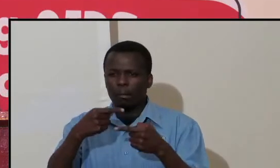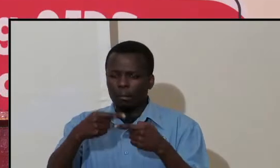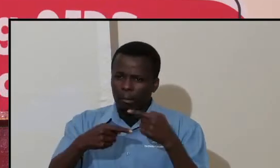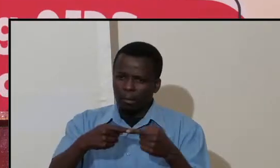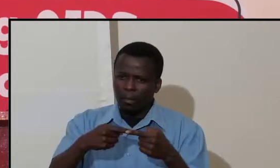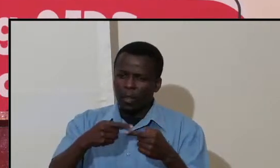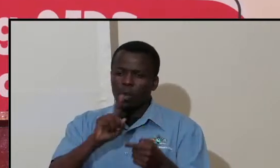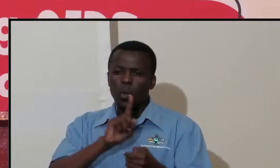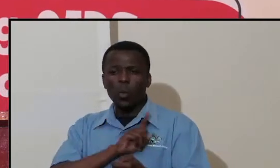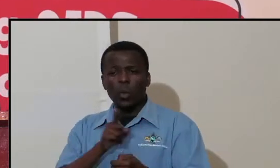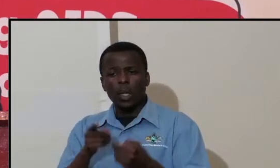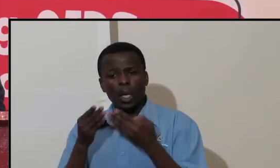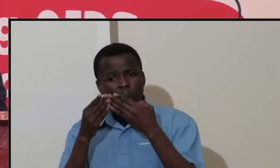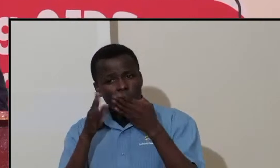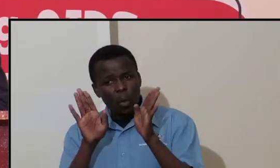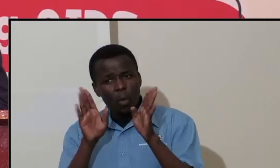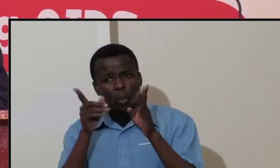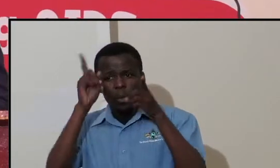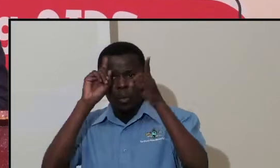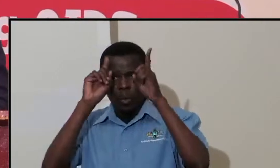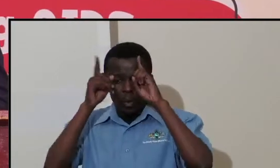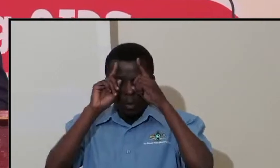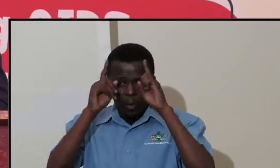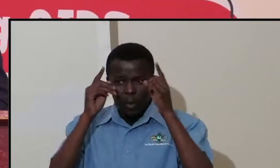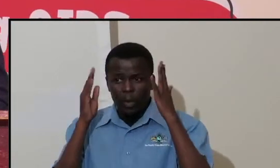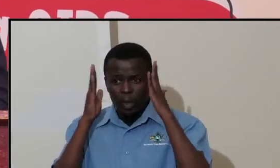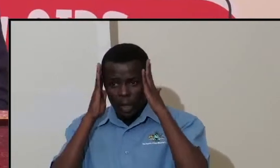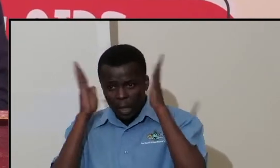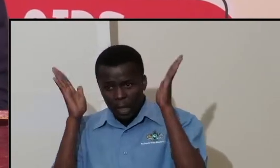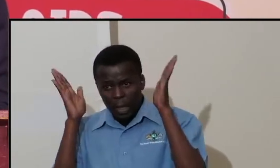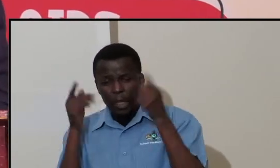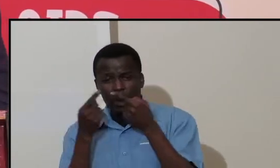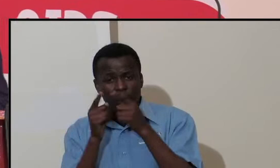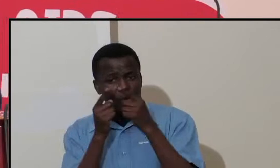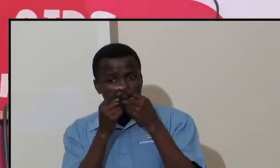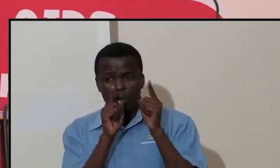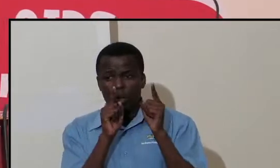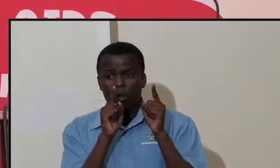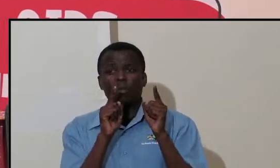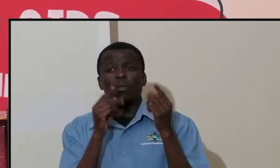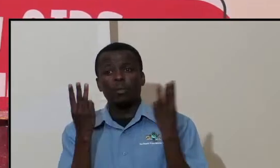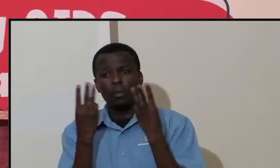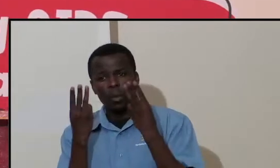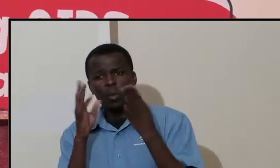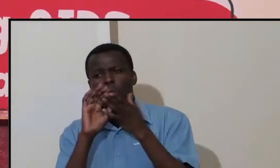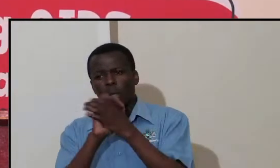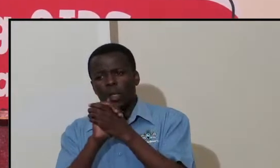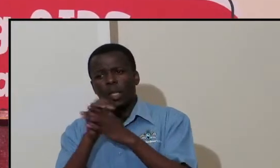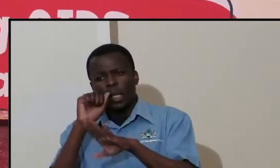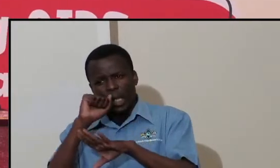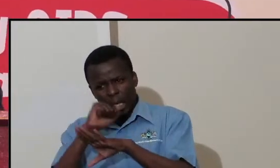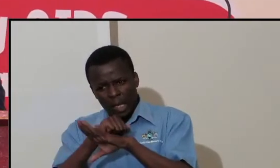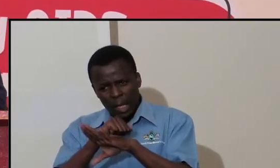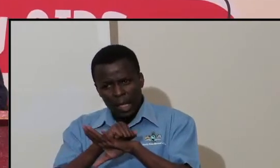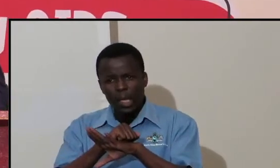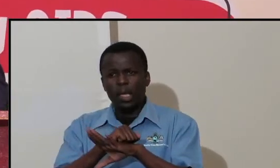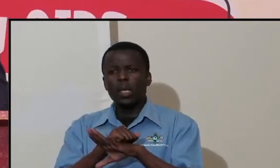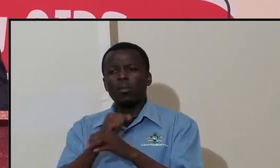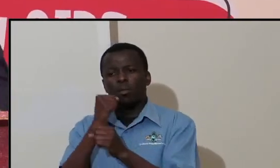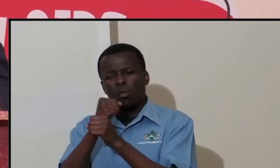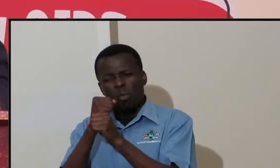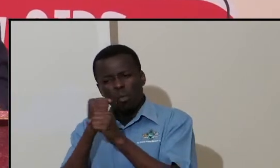country and all sectors are mobilized to play their role in